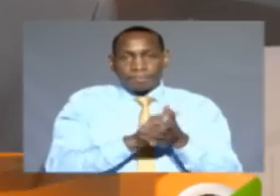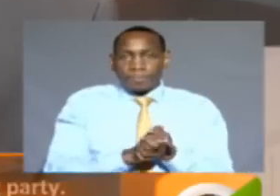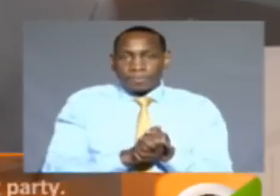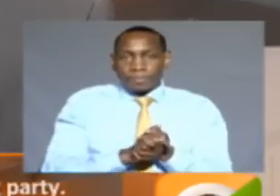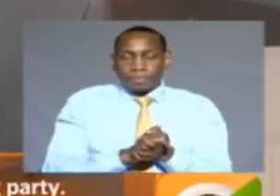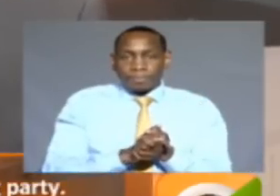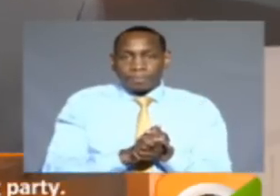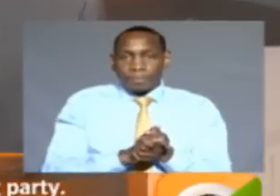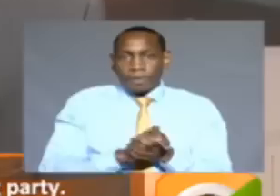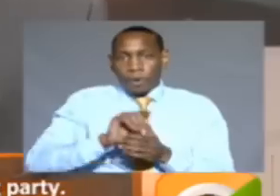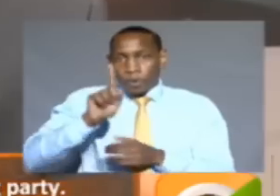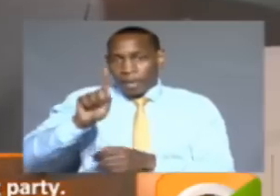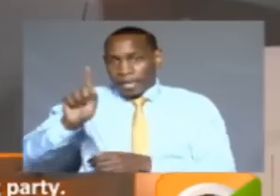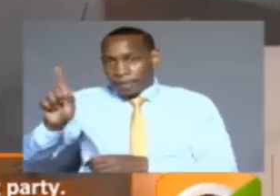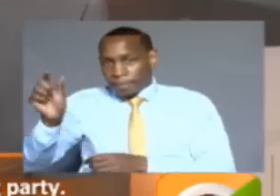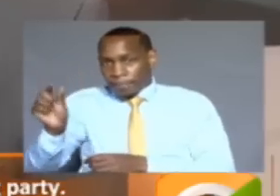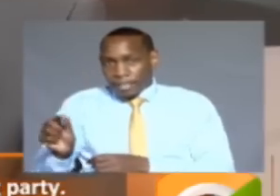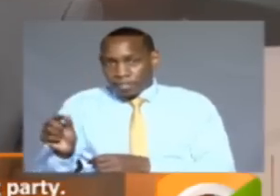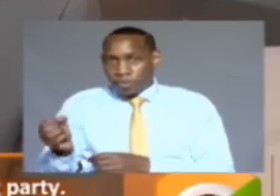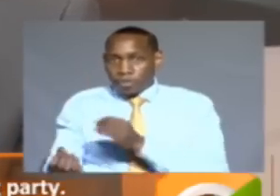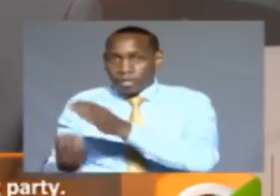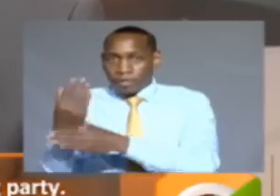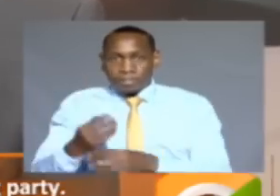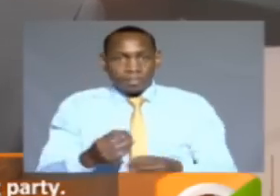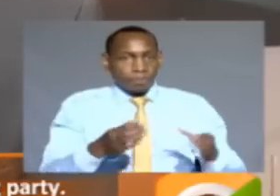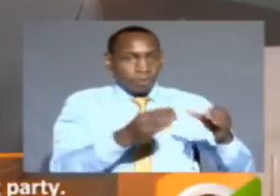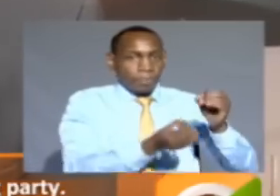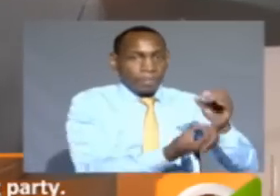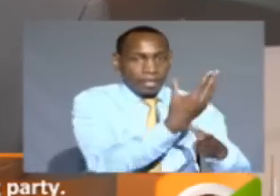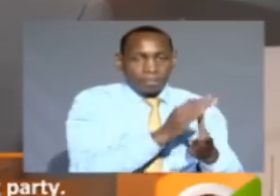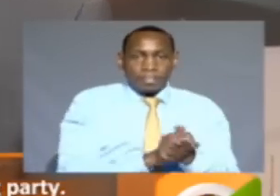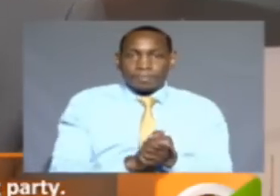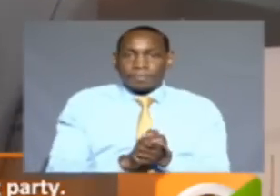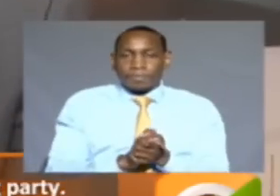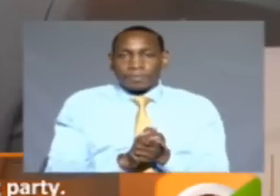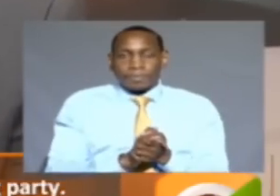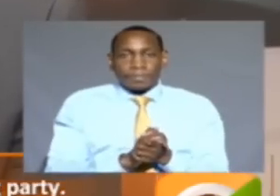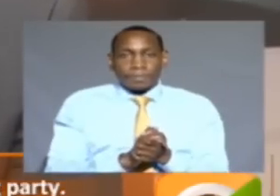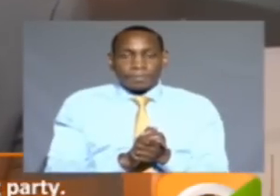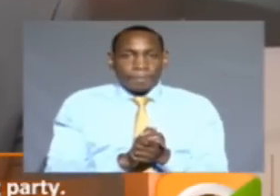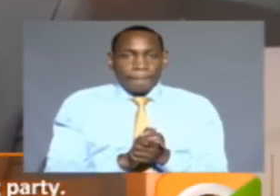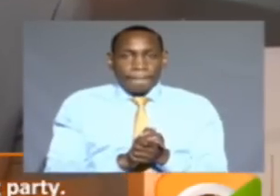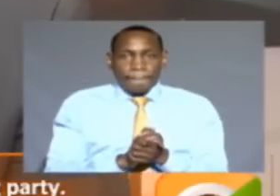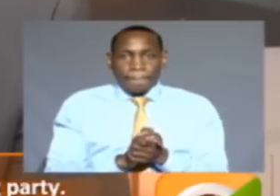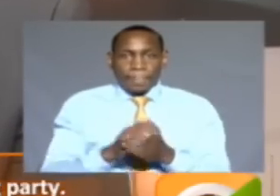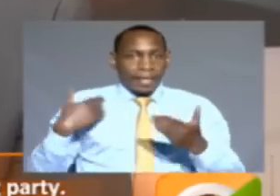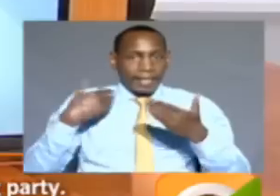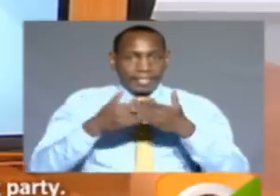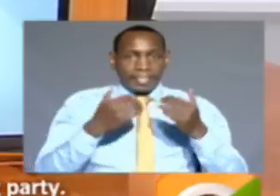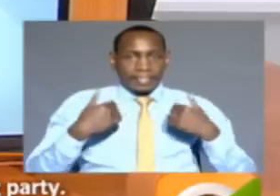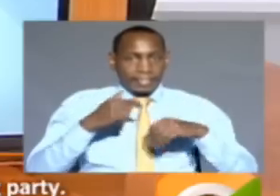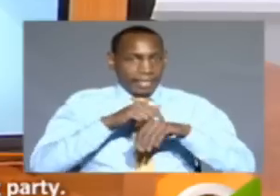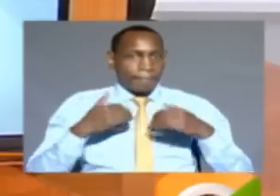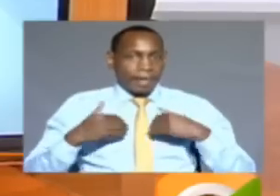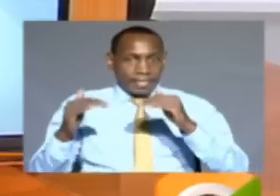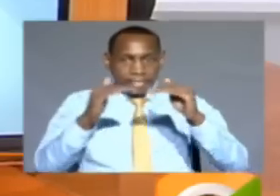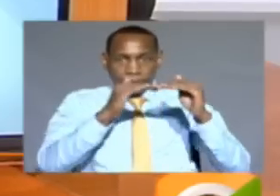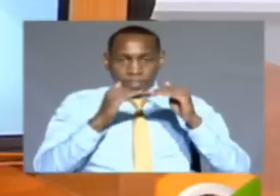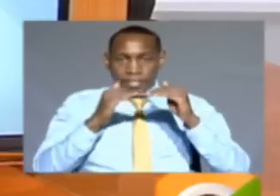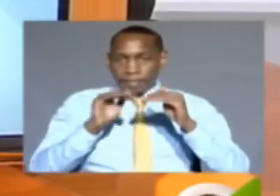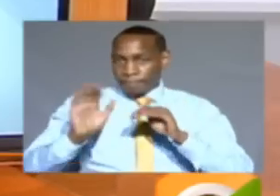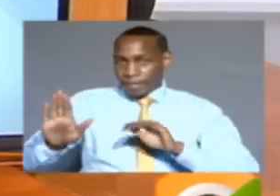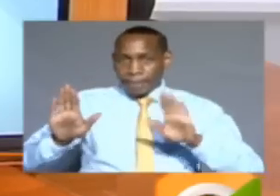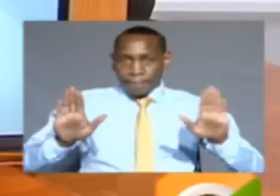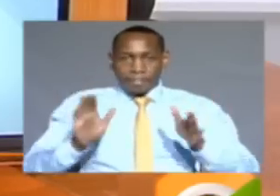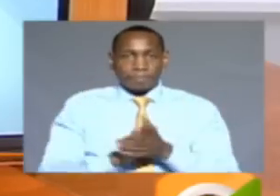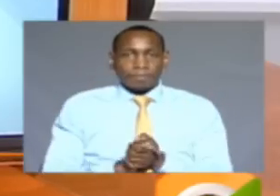Huyu akiweka tunaweka. Akiachilia tunaachilia. Until they reached an equilibrium. Ilo mtu alikuwa ameka yake yote.